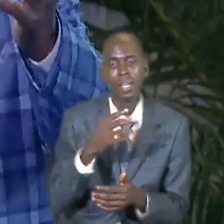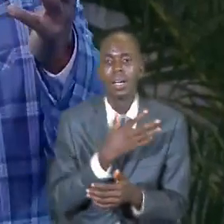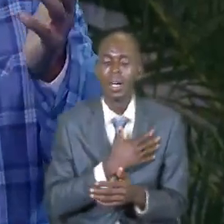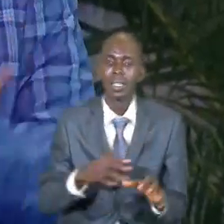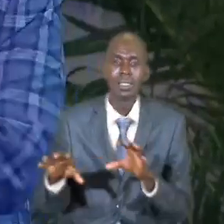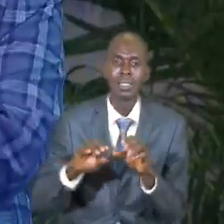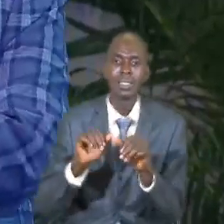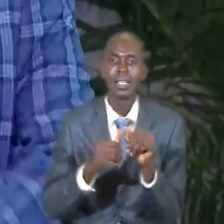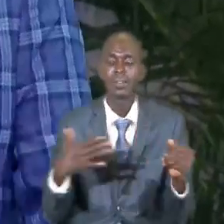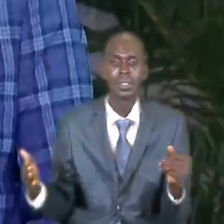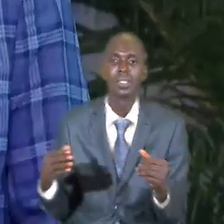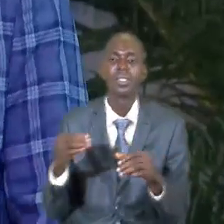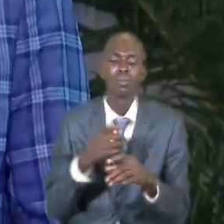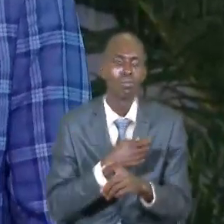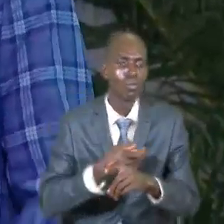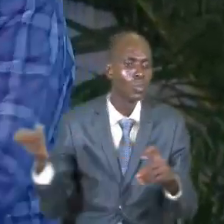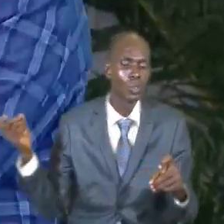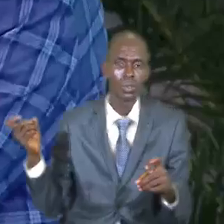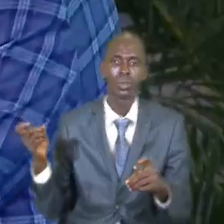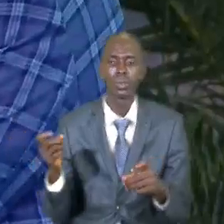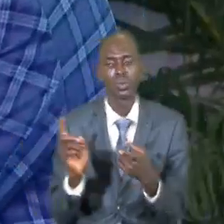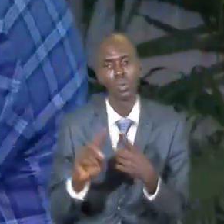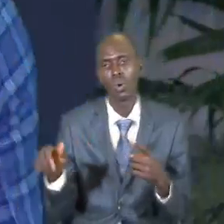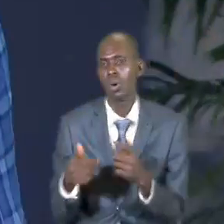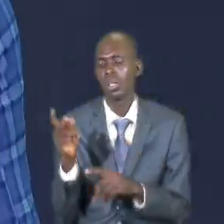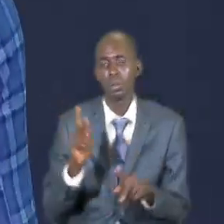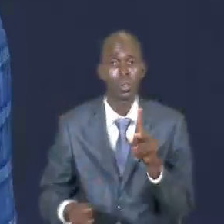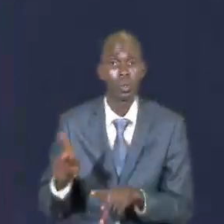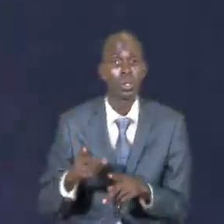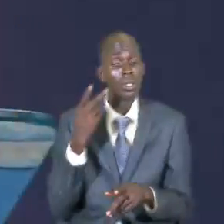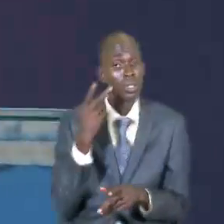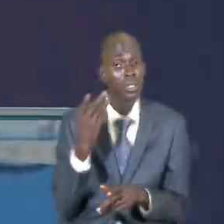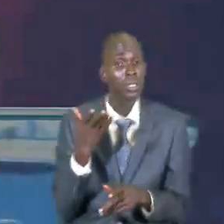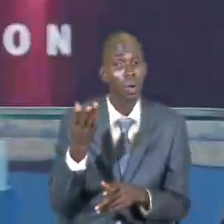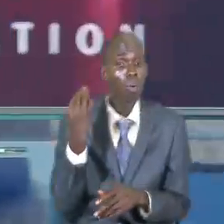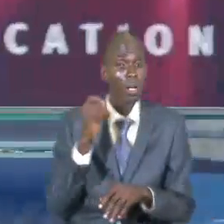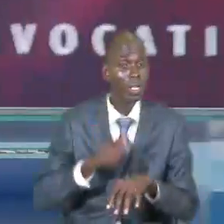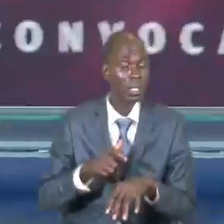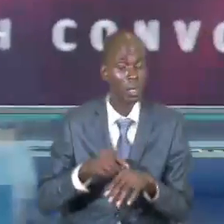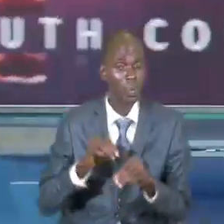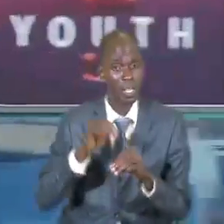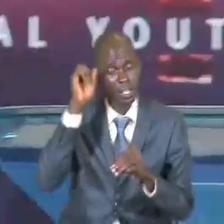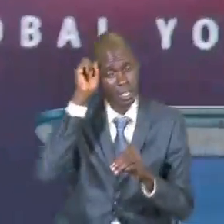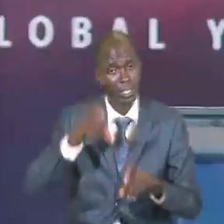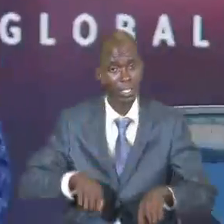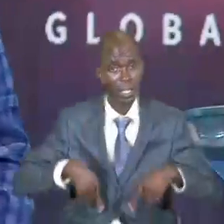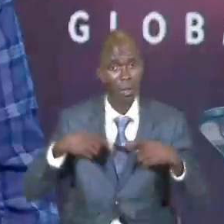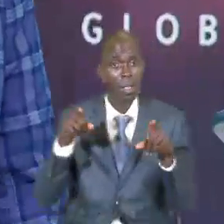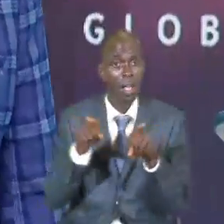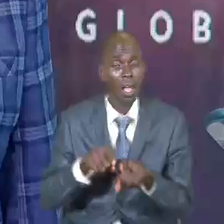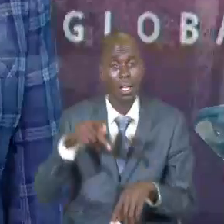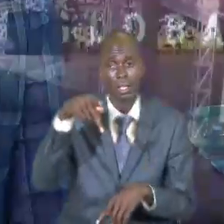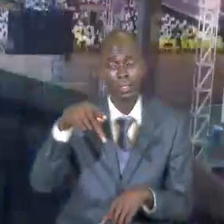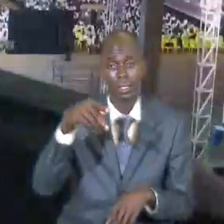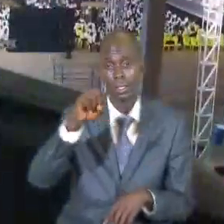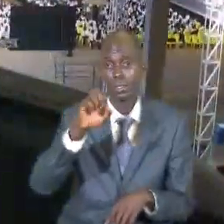other people. But a time came in his life, as was going on the road to destruction, the Lord stopped